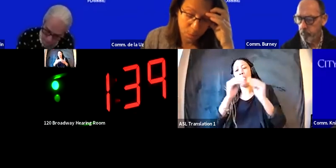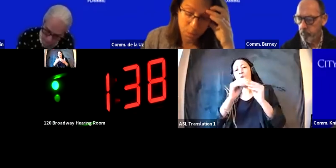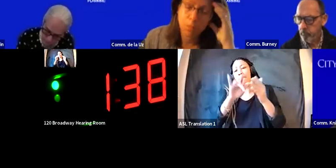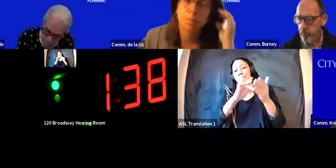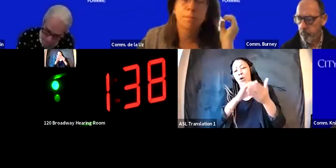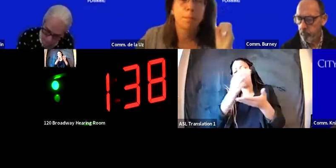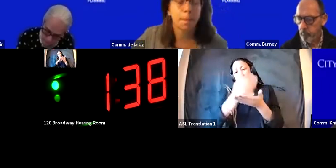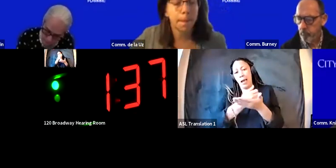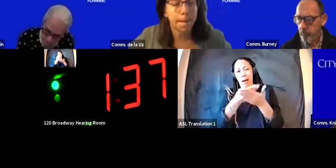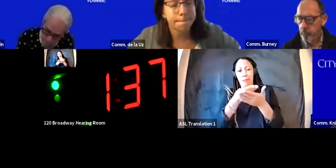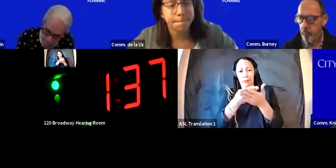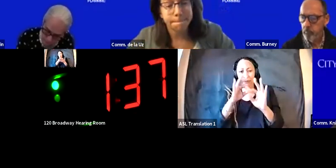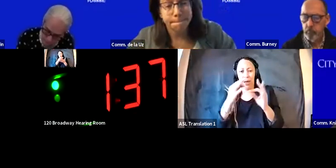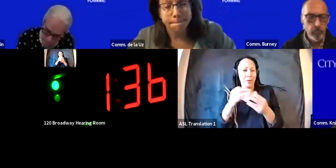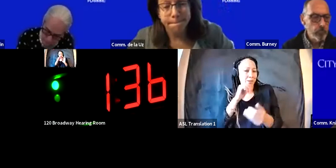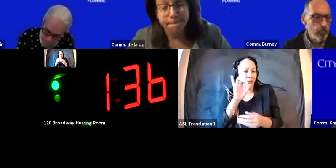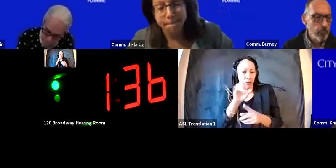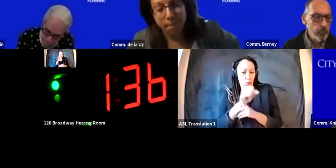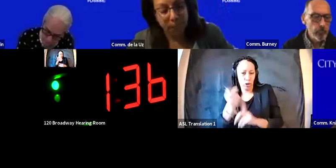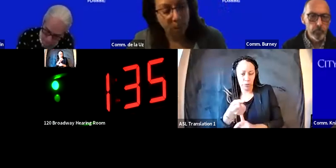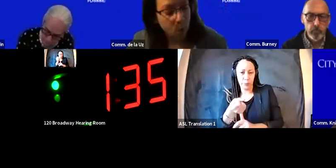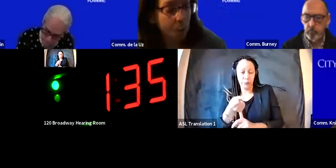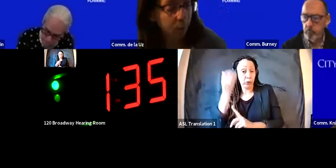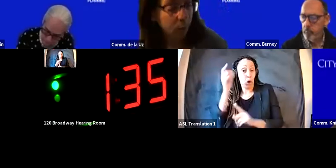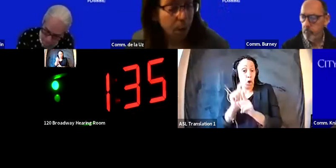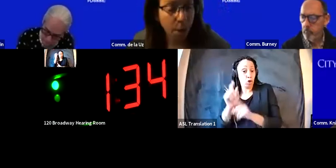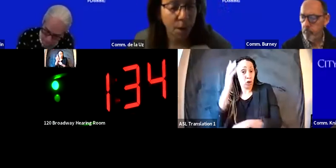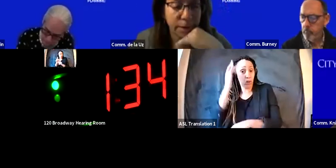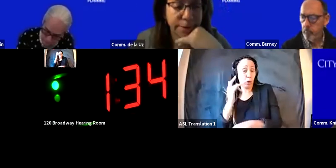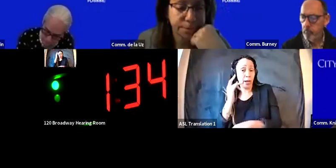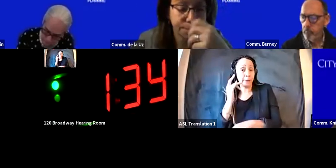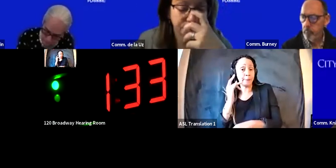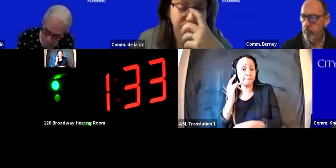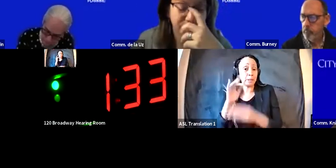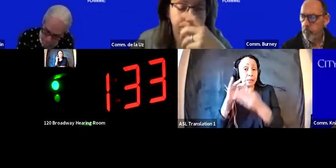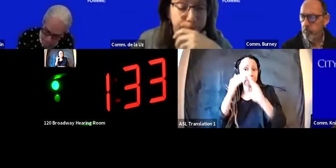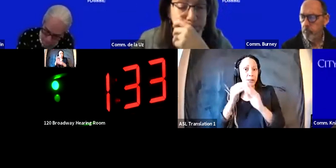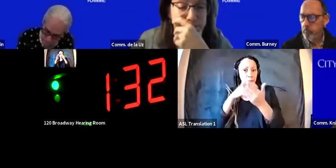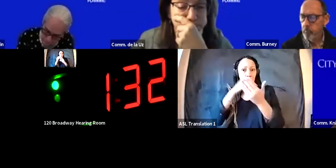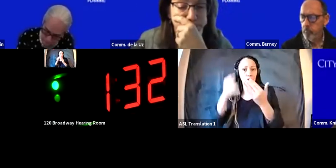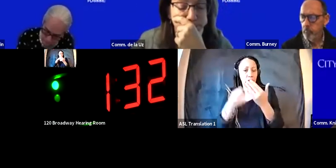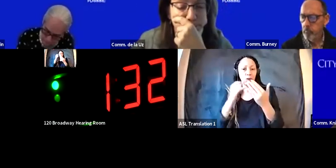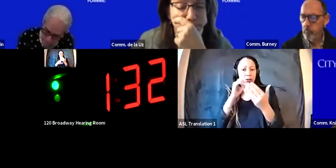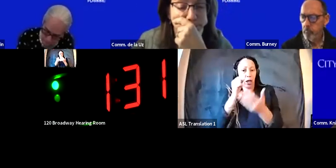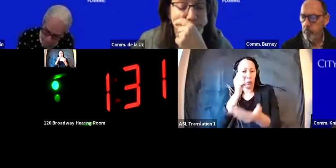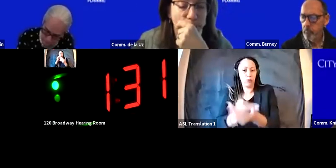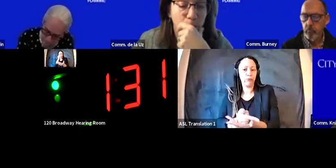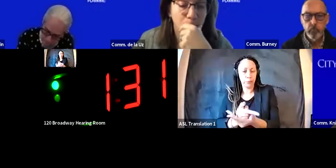case. And that is also why the industry city project was not approved,